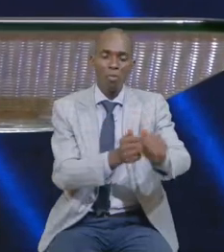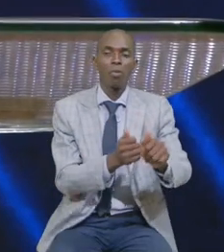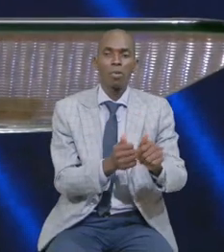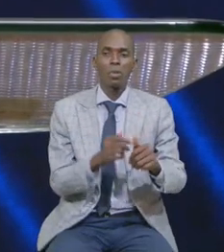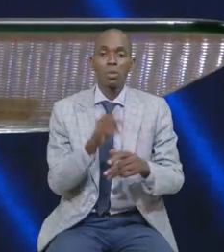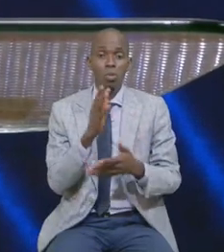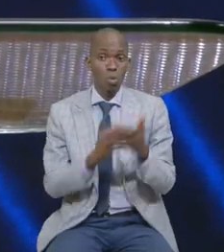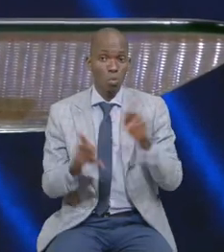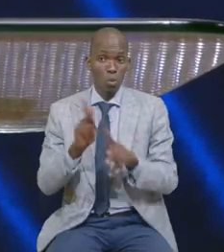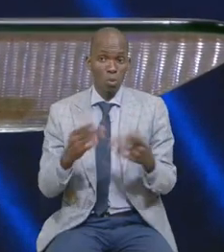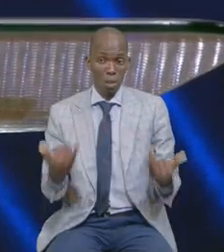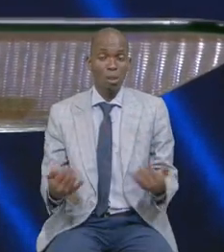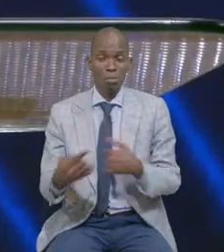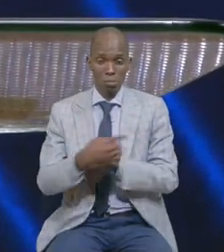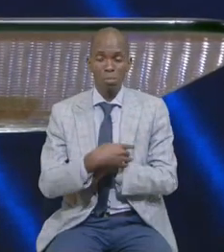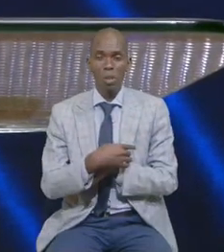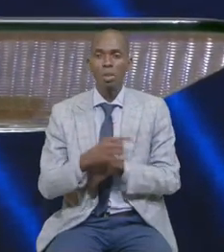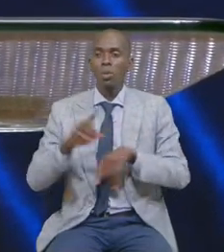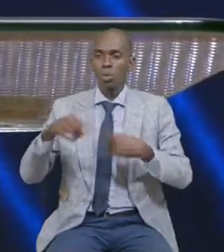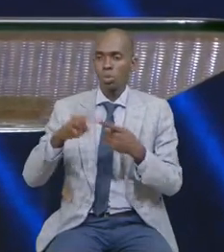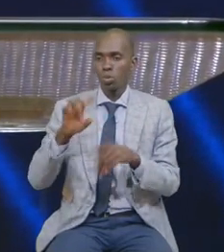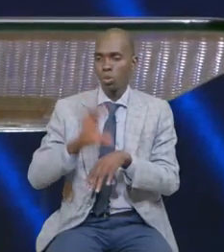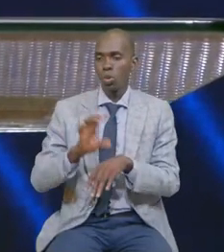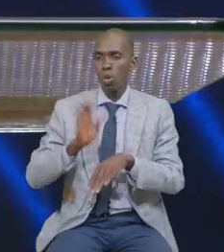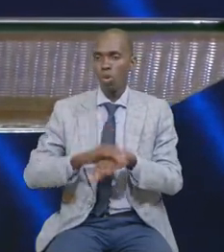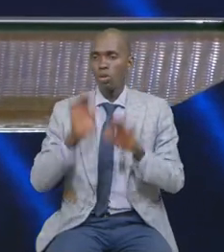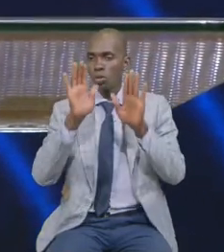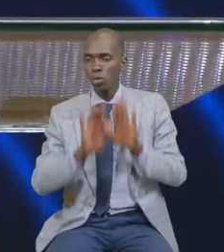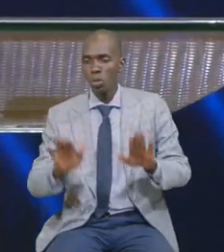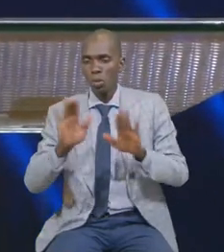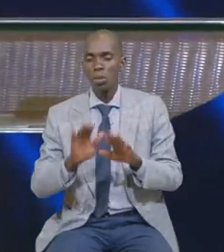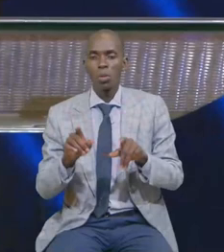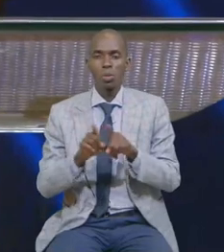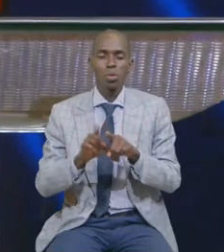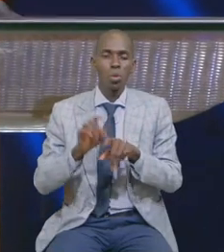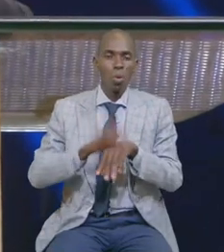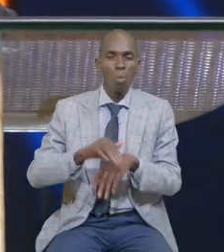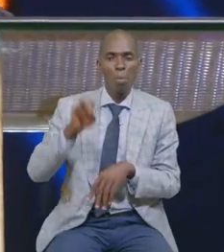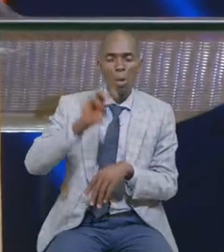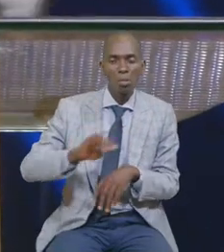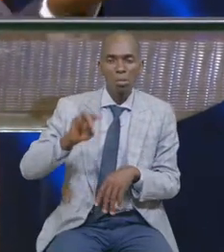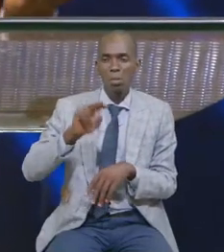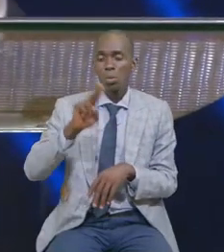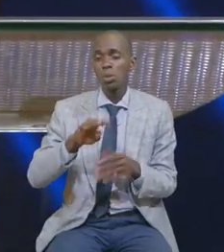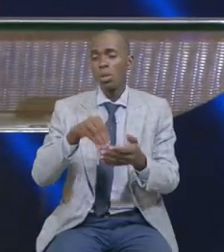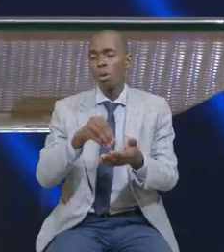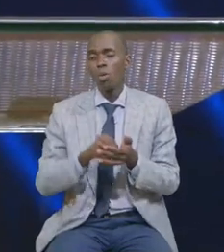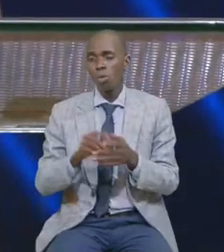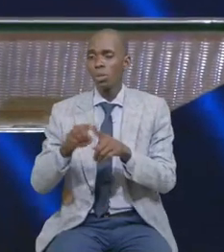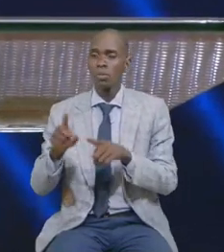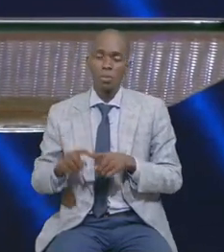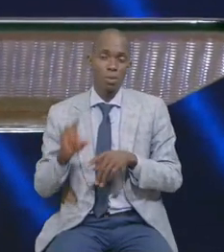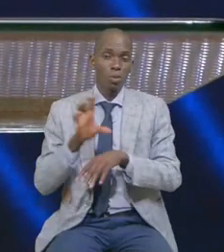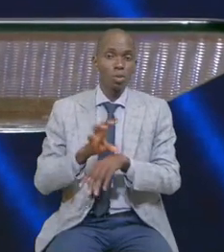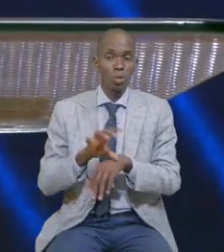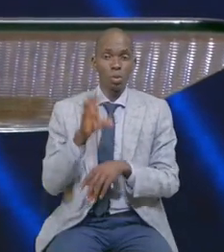they go to church on Sunday they go to weekday meetings in their local church in in the fellowship and people